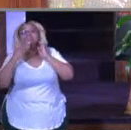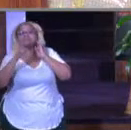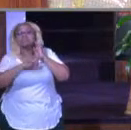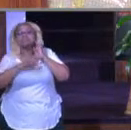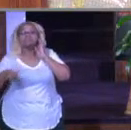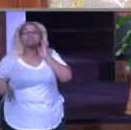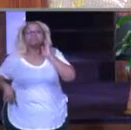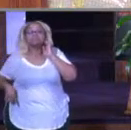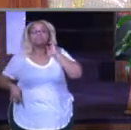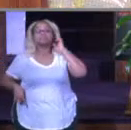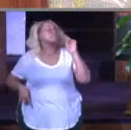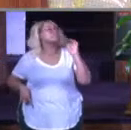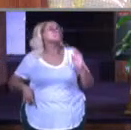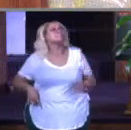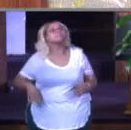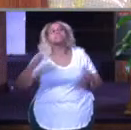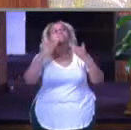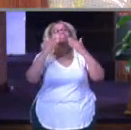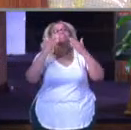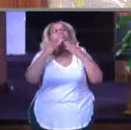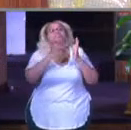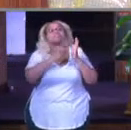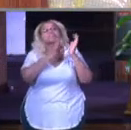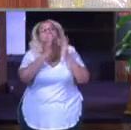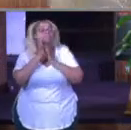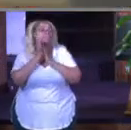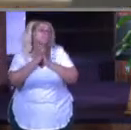Lord. Thank you, Jesus.